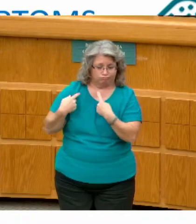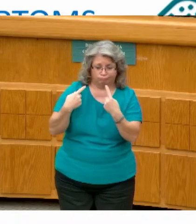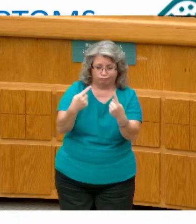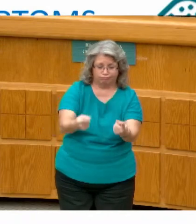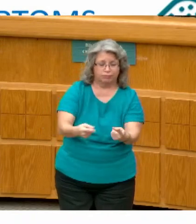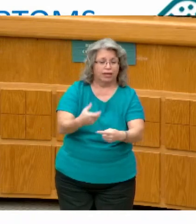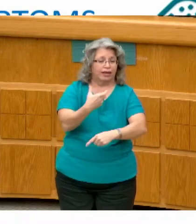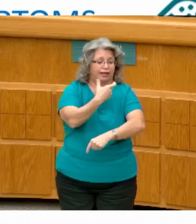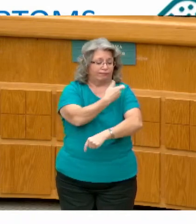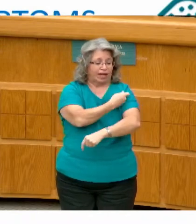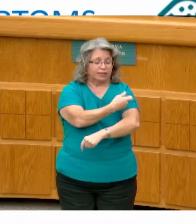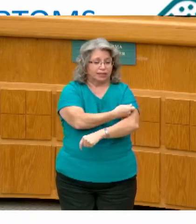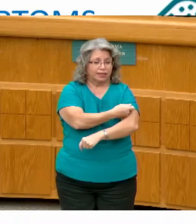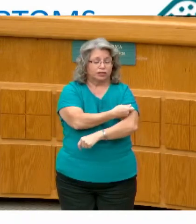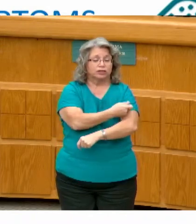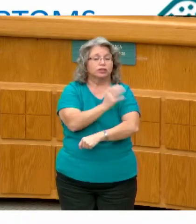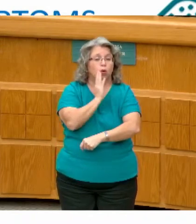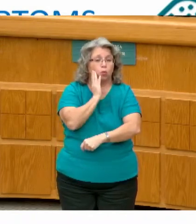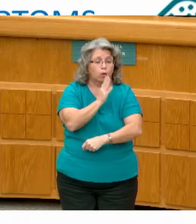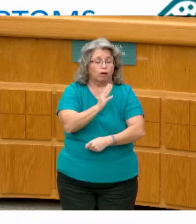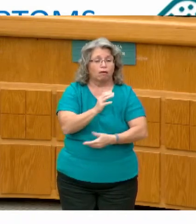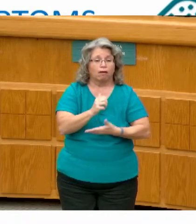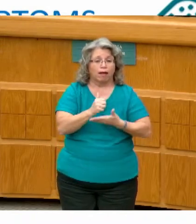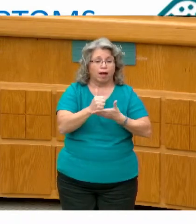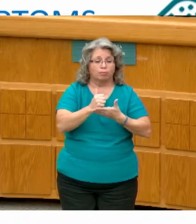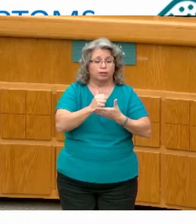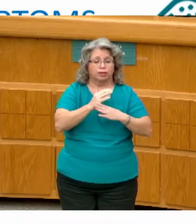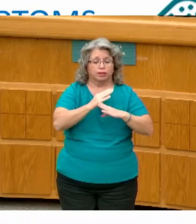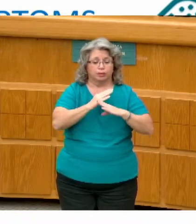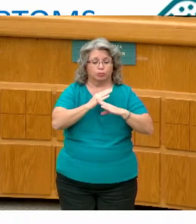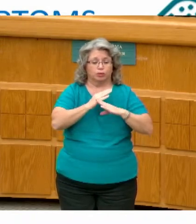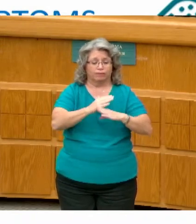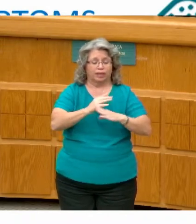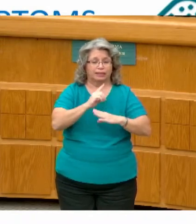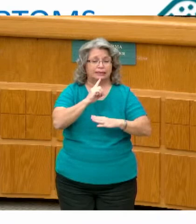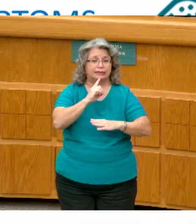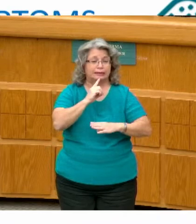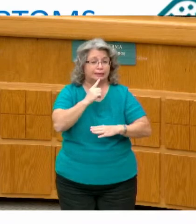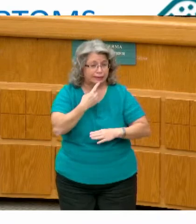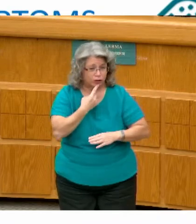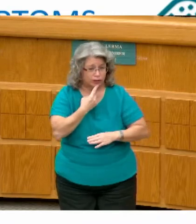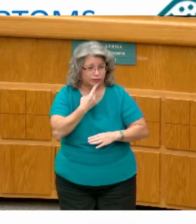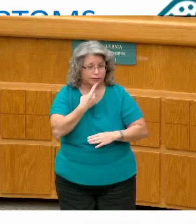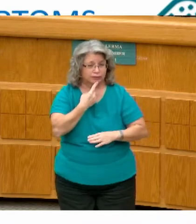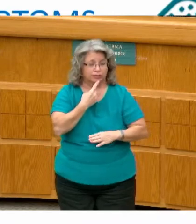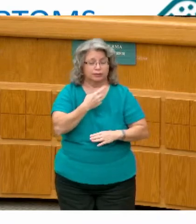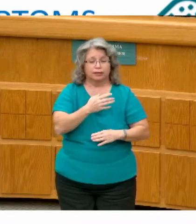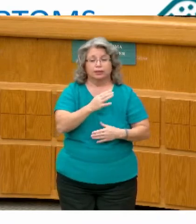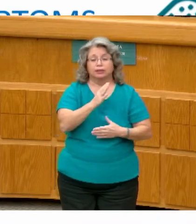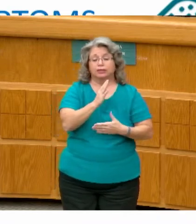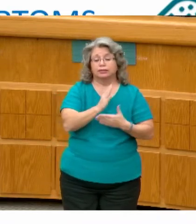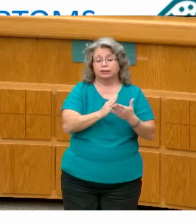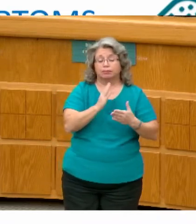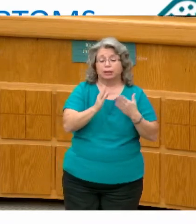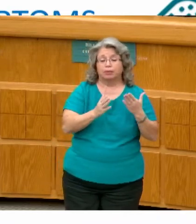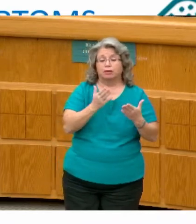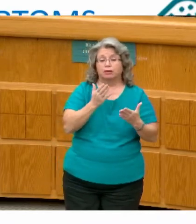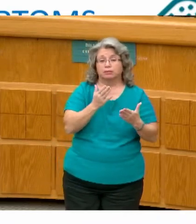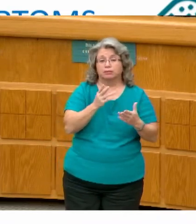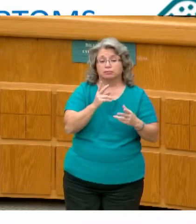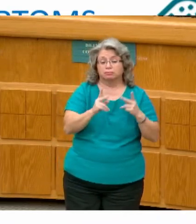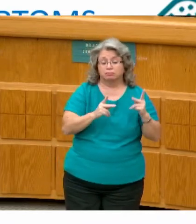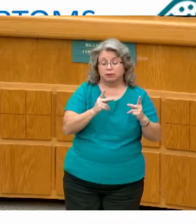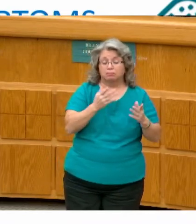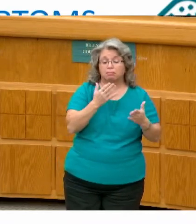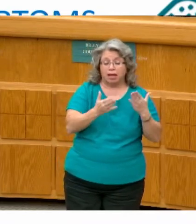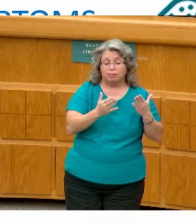bad. All right, so it seems like a pretty good proposition to me, where some people die, some people go to the hospital, some people just